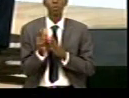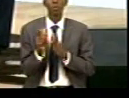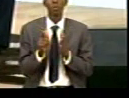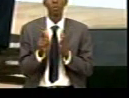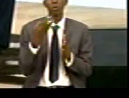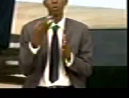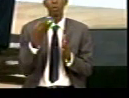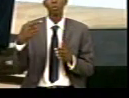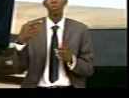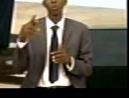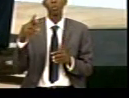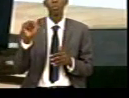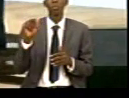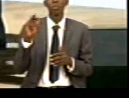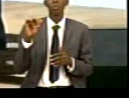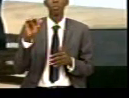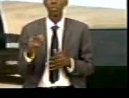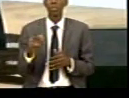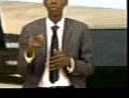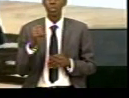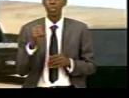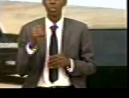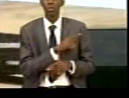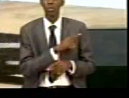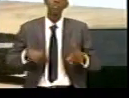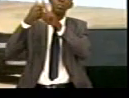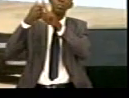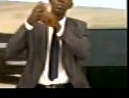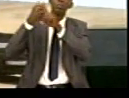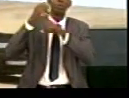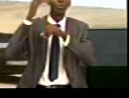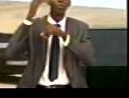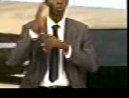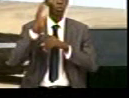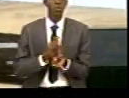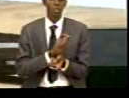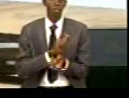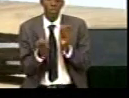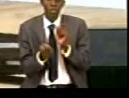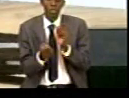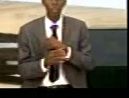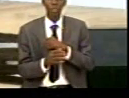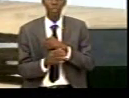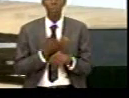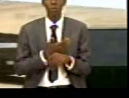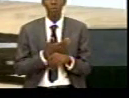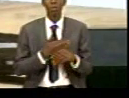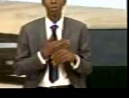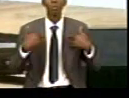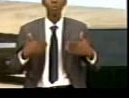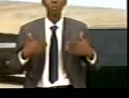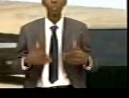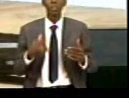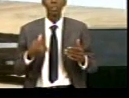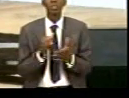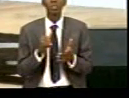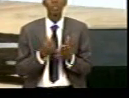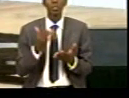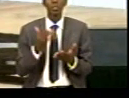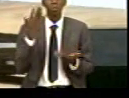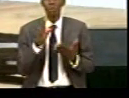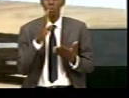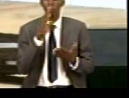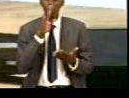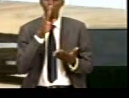from heaven, he will change our vile body, that it may be fashioned like unto